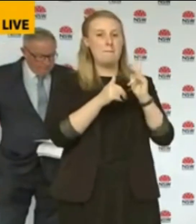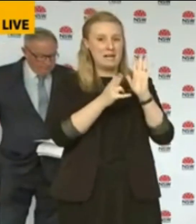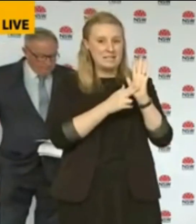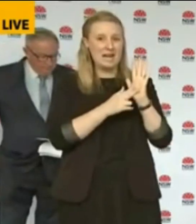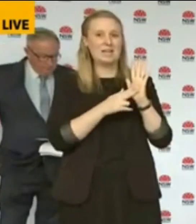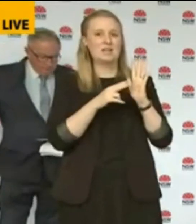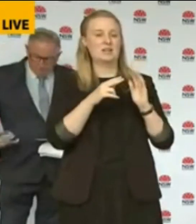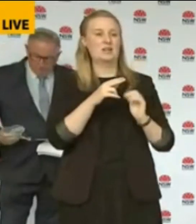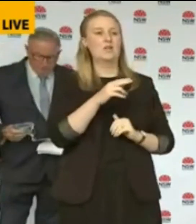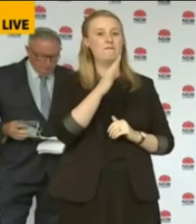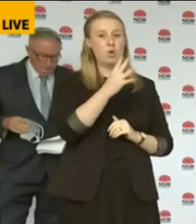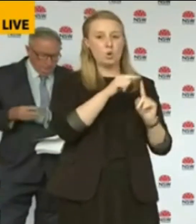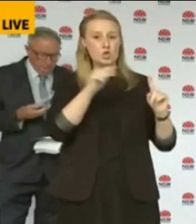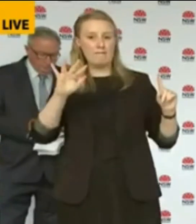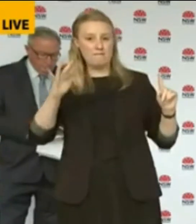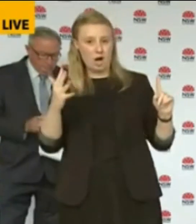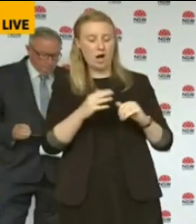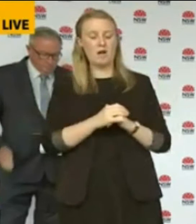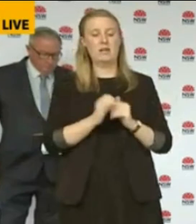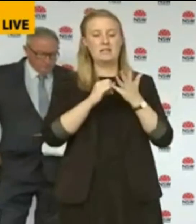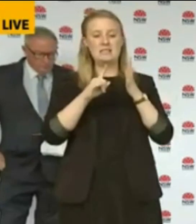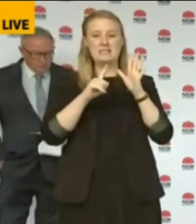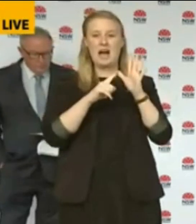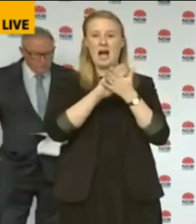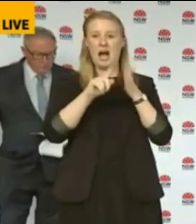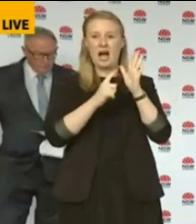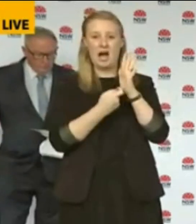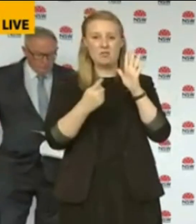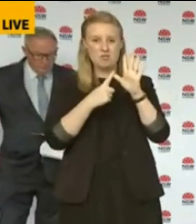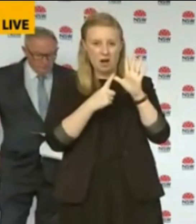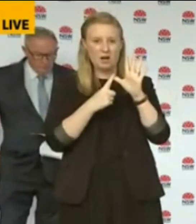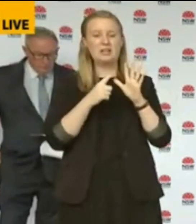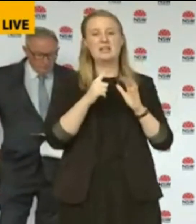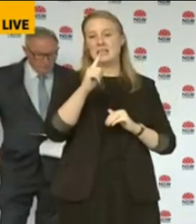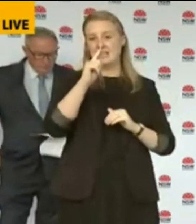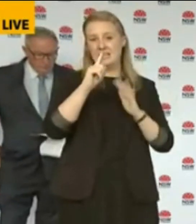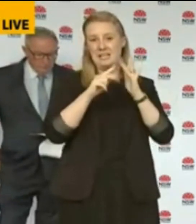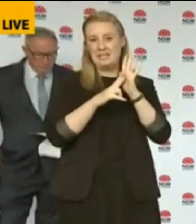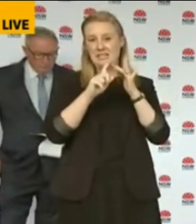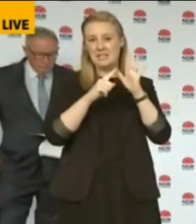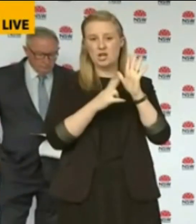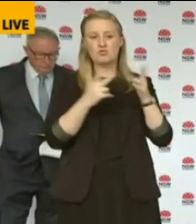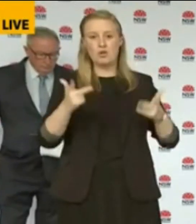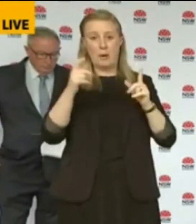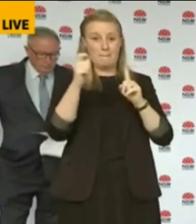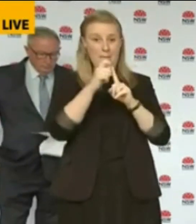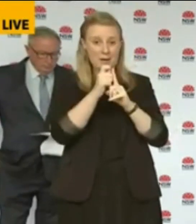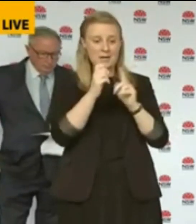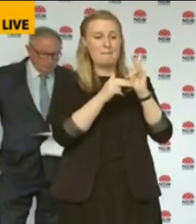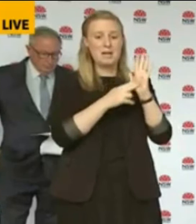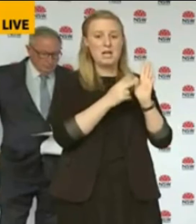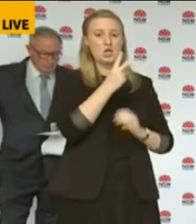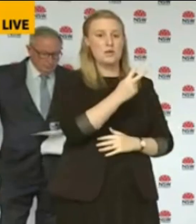4:45 p.m. The Savannah Bhavan Indian Restaurant at Parramatta on Monday the